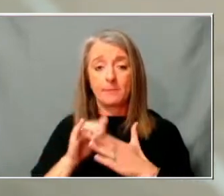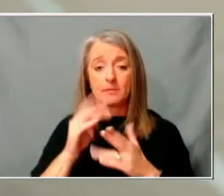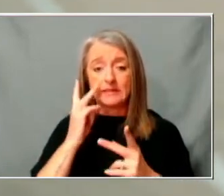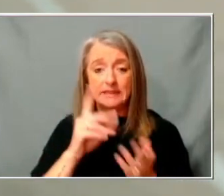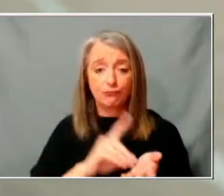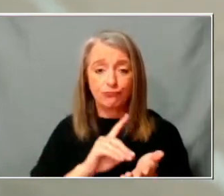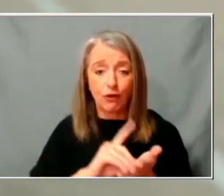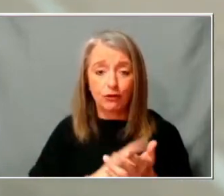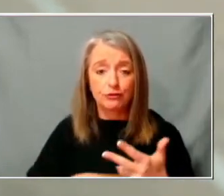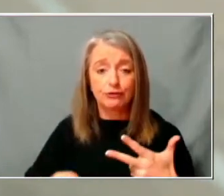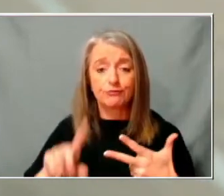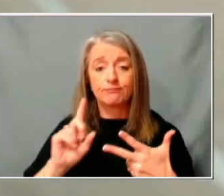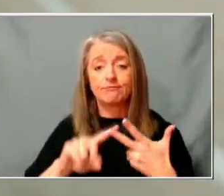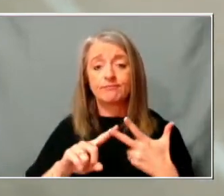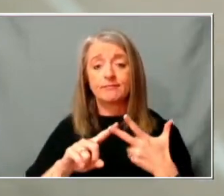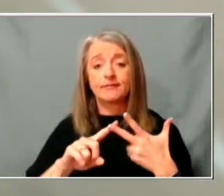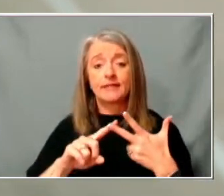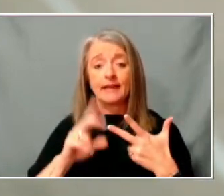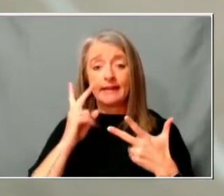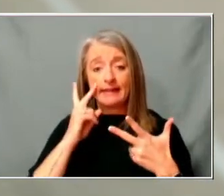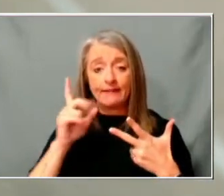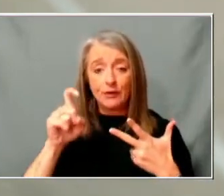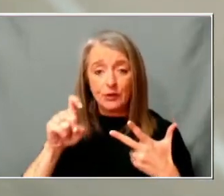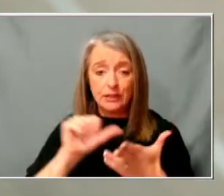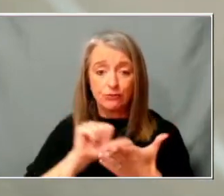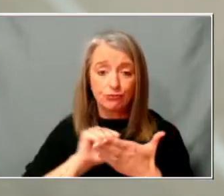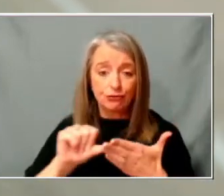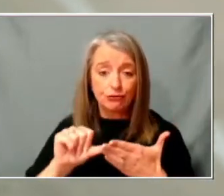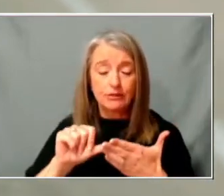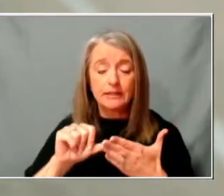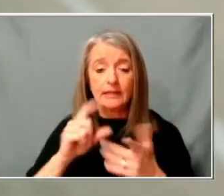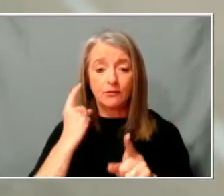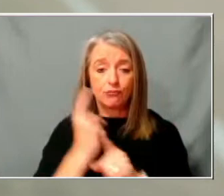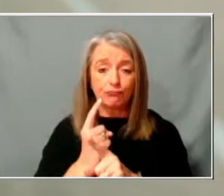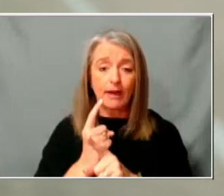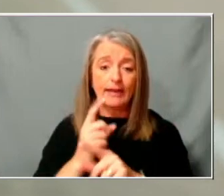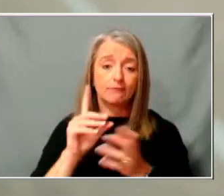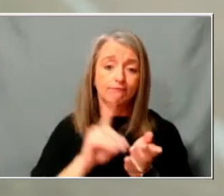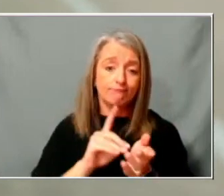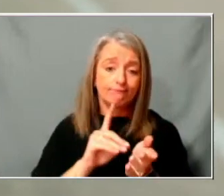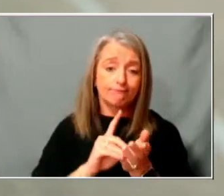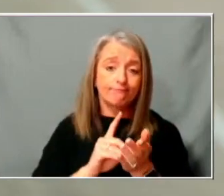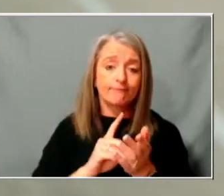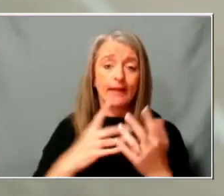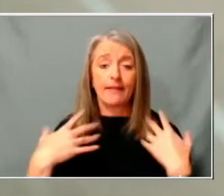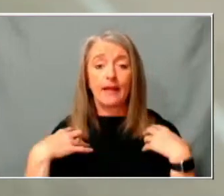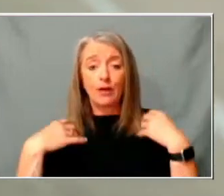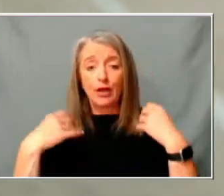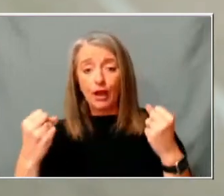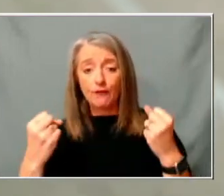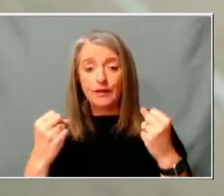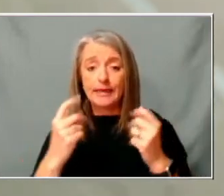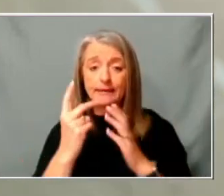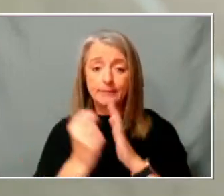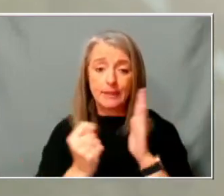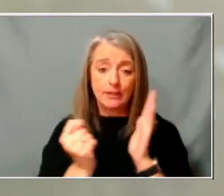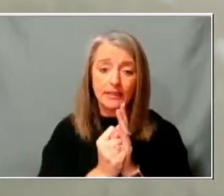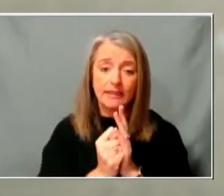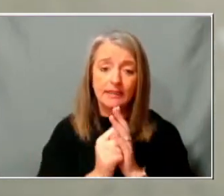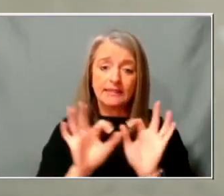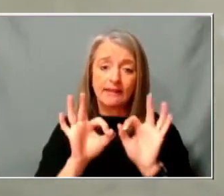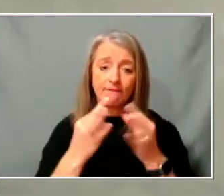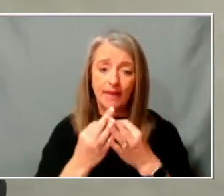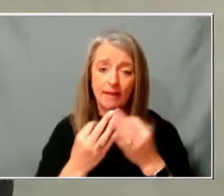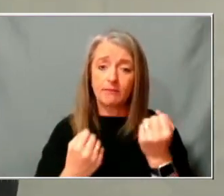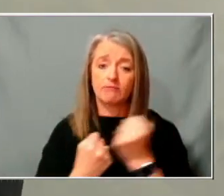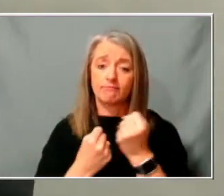and then if you do end up needing surgery, you got to be in the right hands, and then the recovery after that. So it's a big family affair,